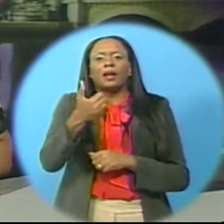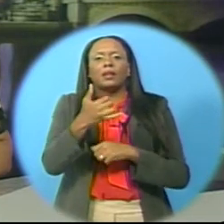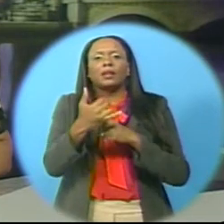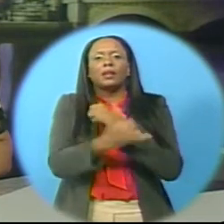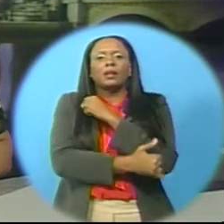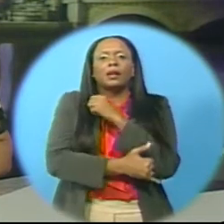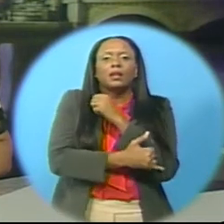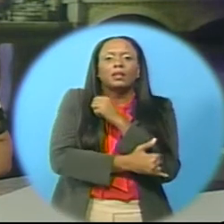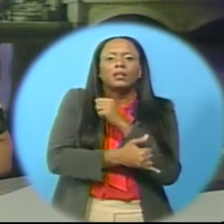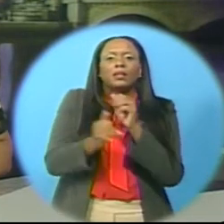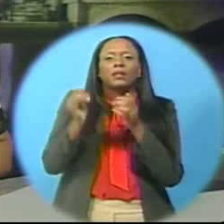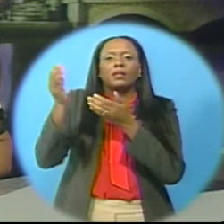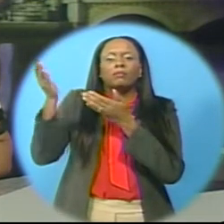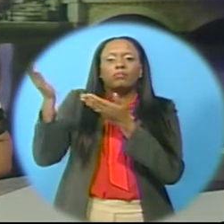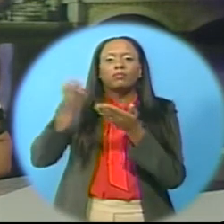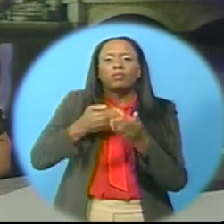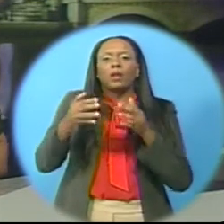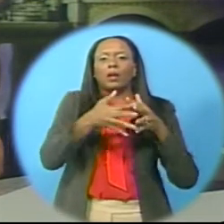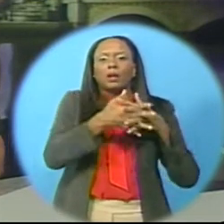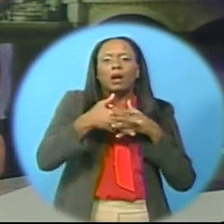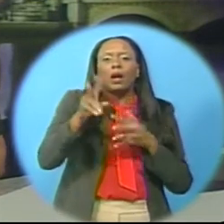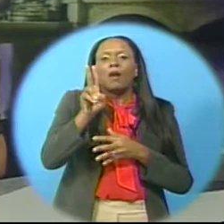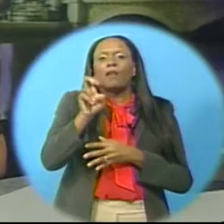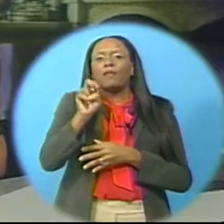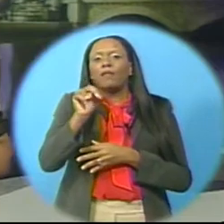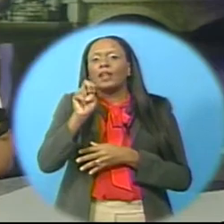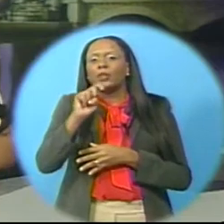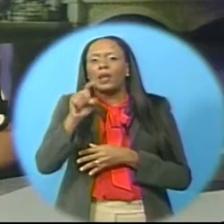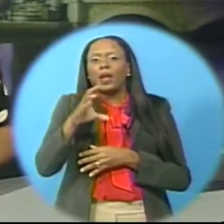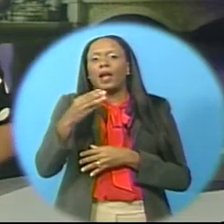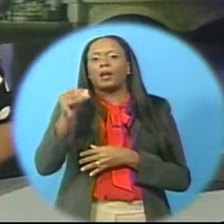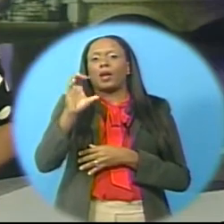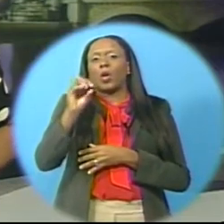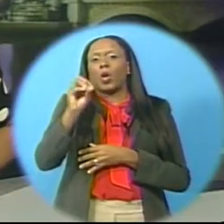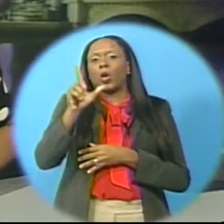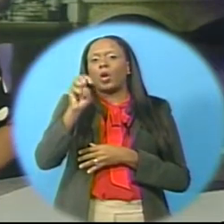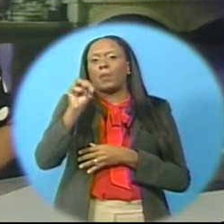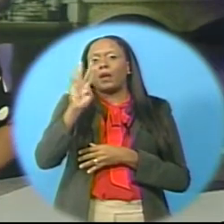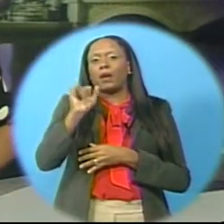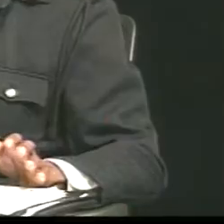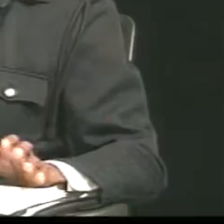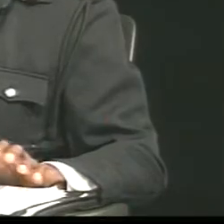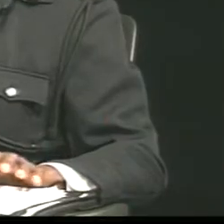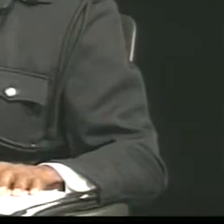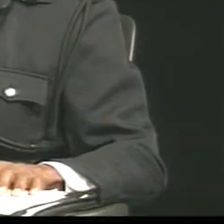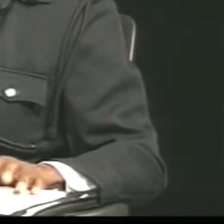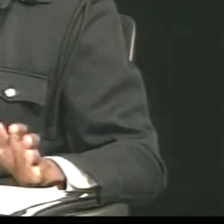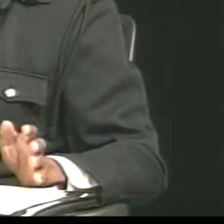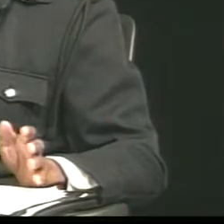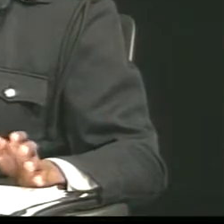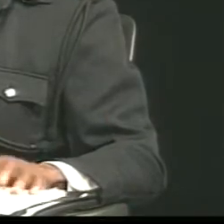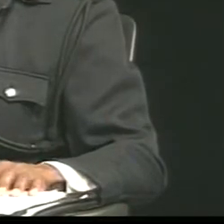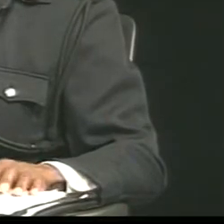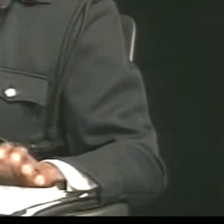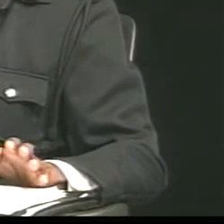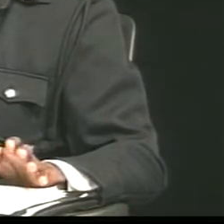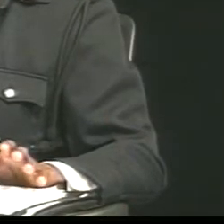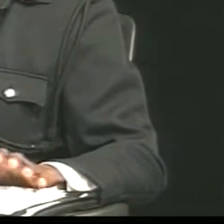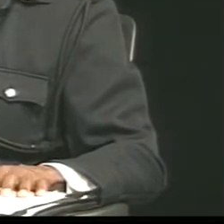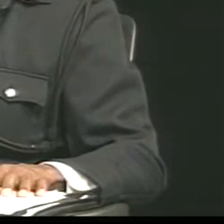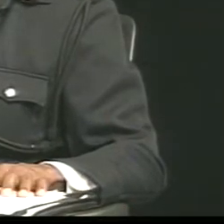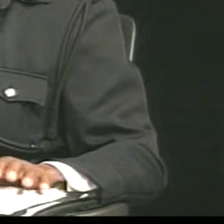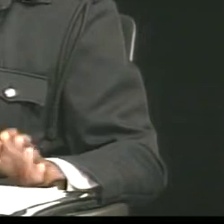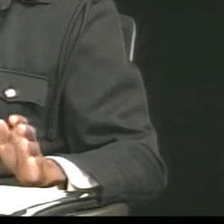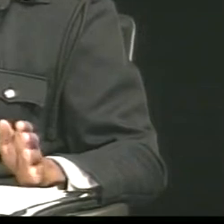for the weapons included the USA, Venezuela, and Colombia. it is clear through evidence,